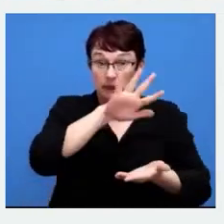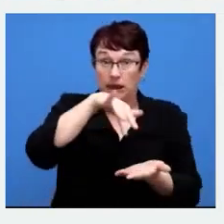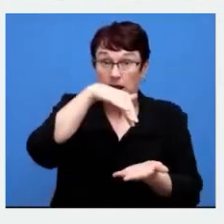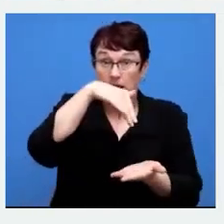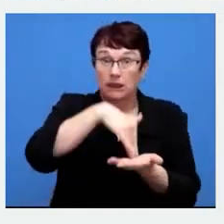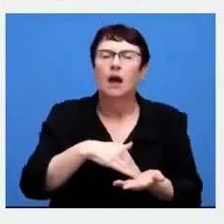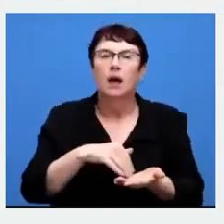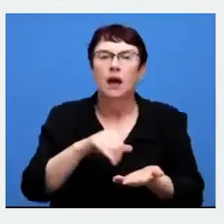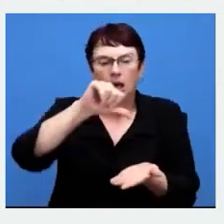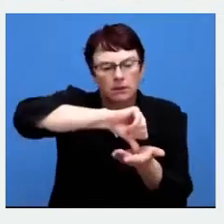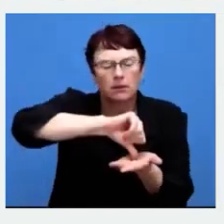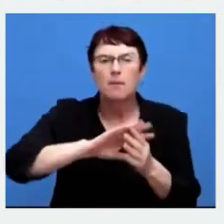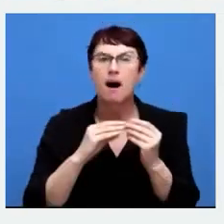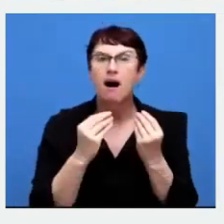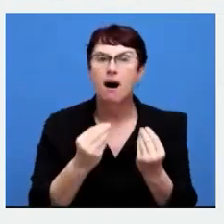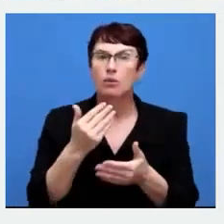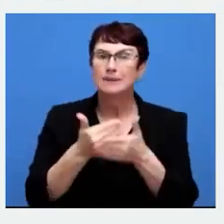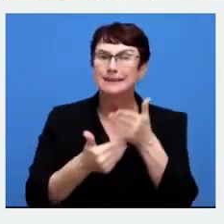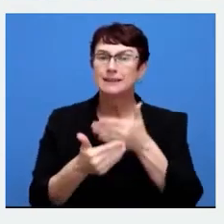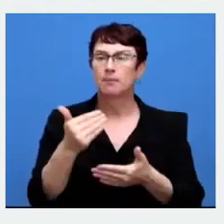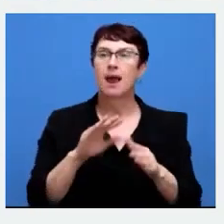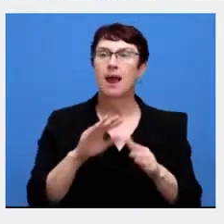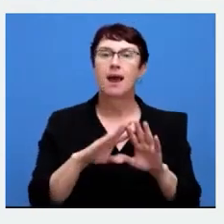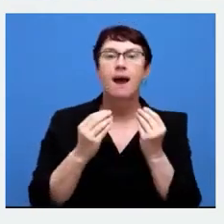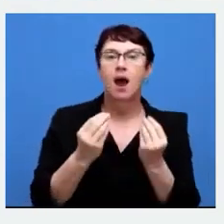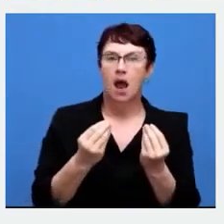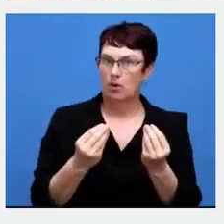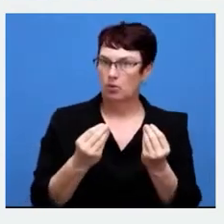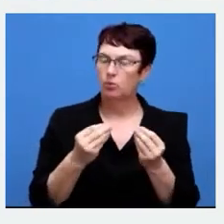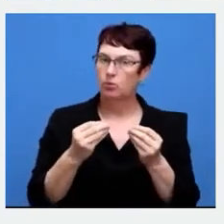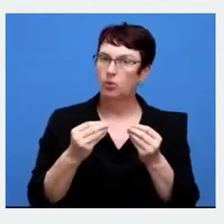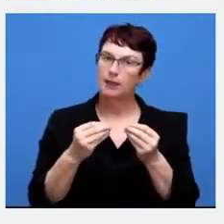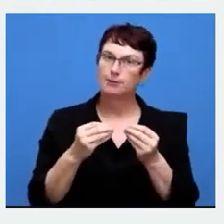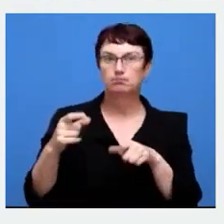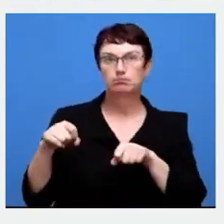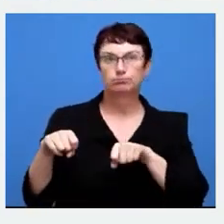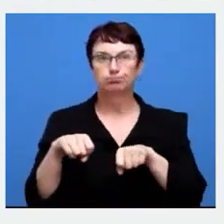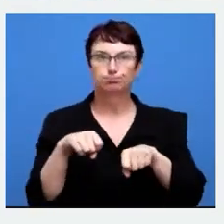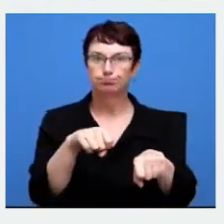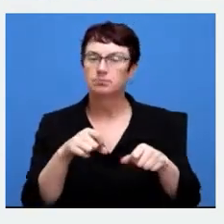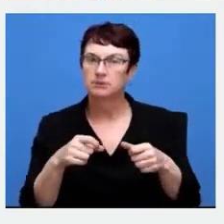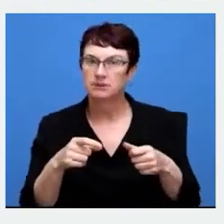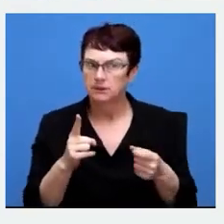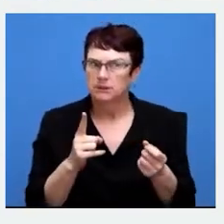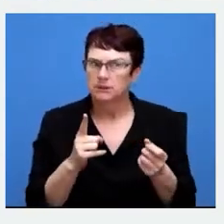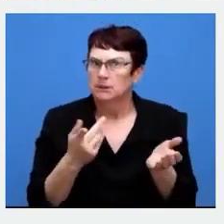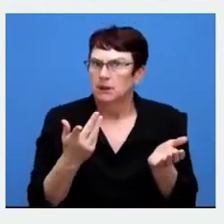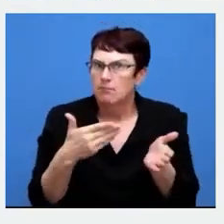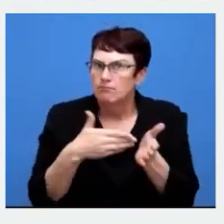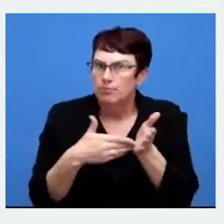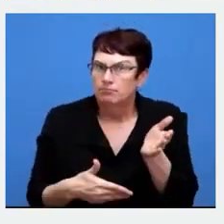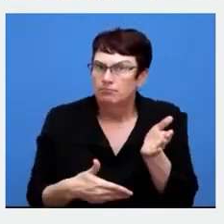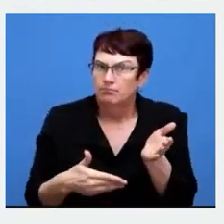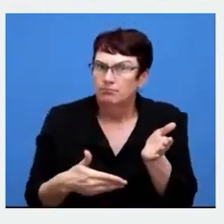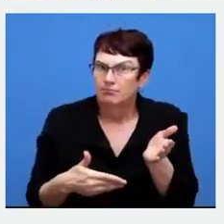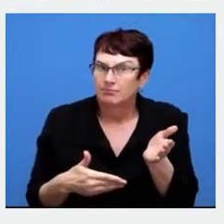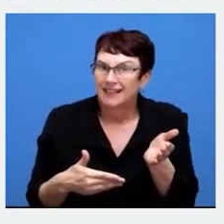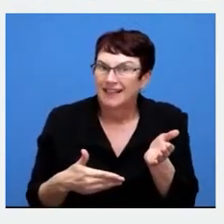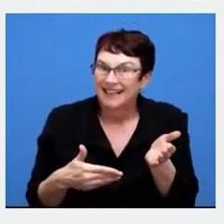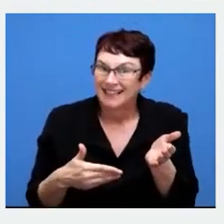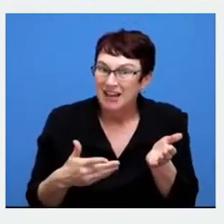and to highlight the challenges of navigating the city while caring for non-autonomous people.